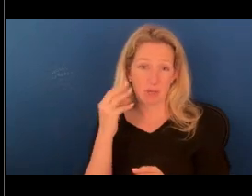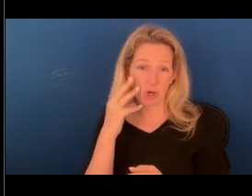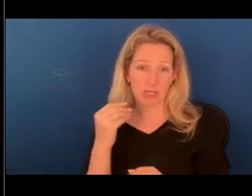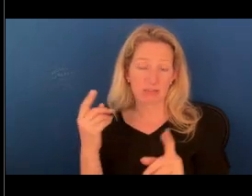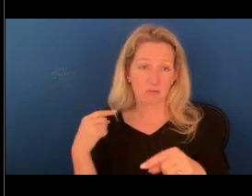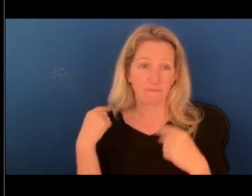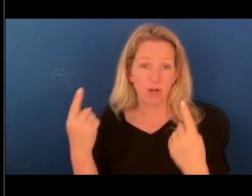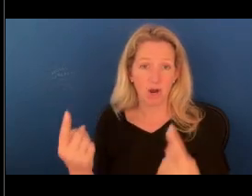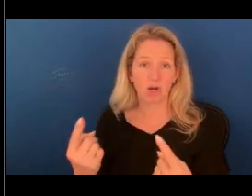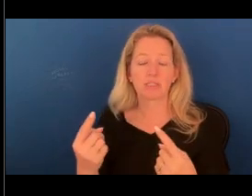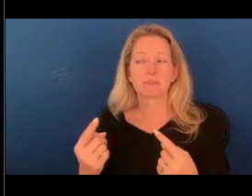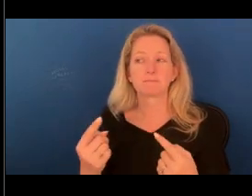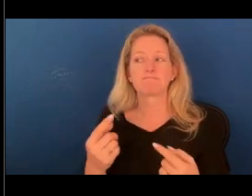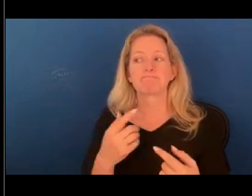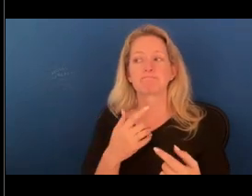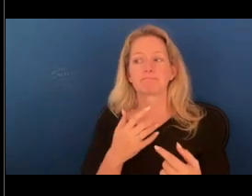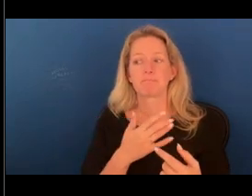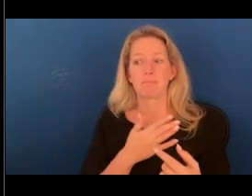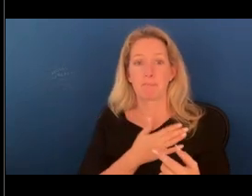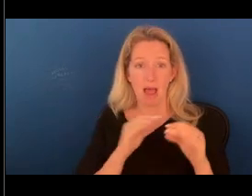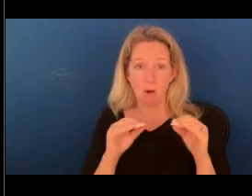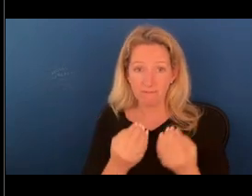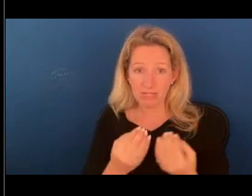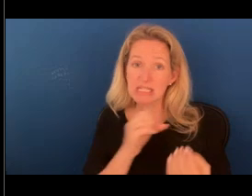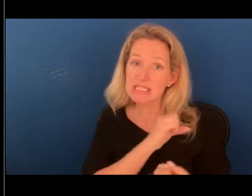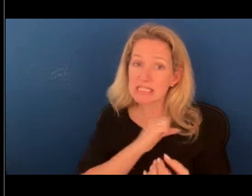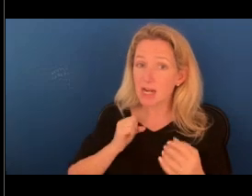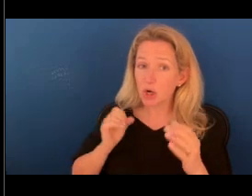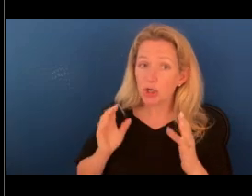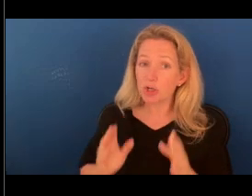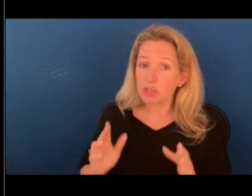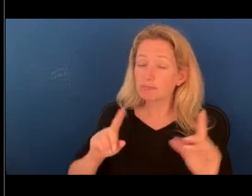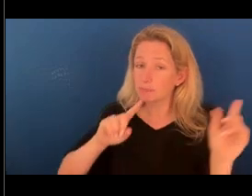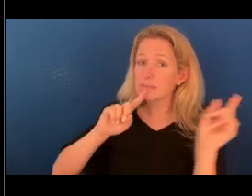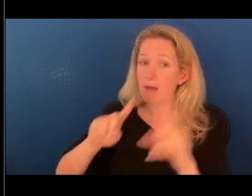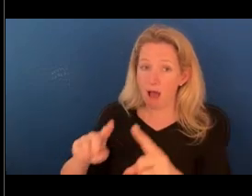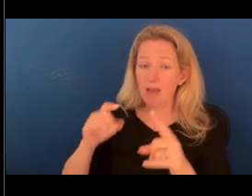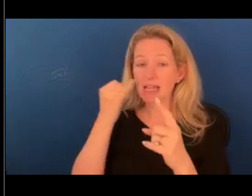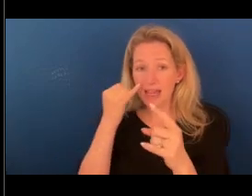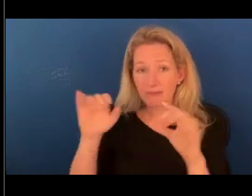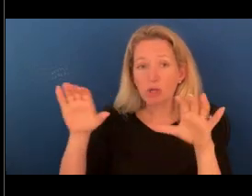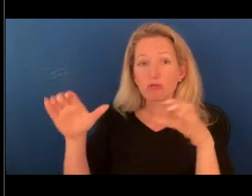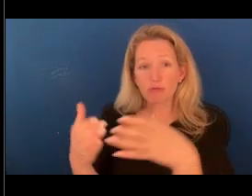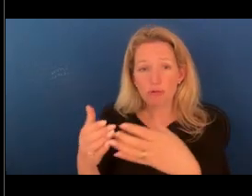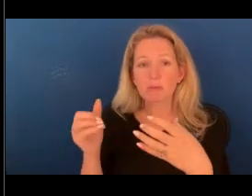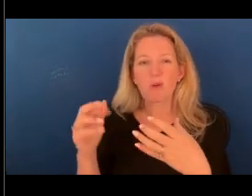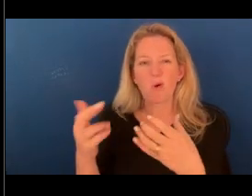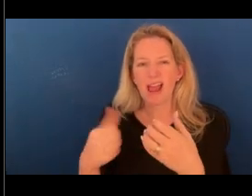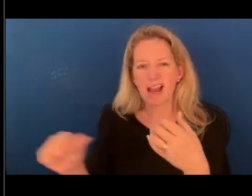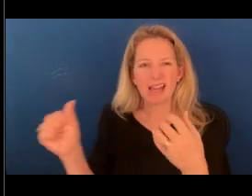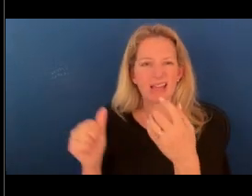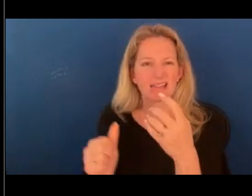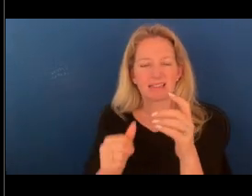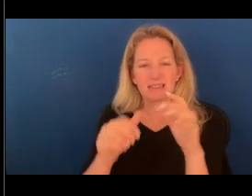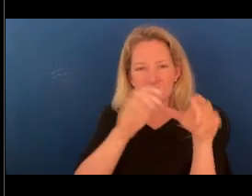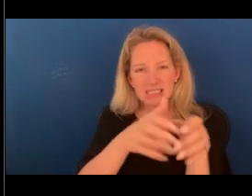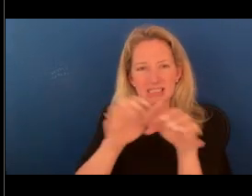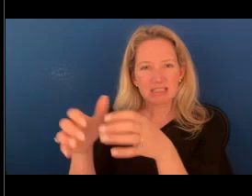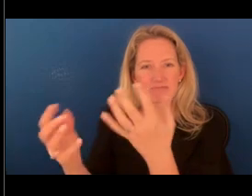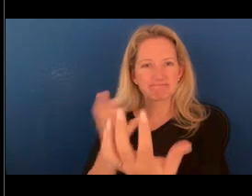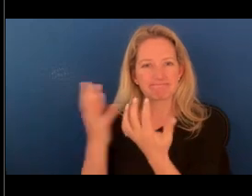is, at least in my office, the senators really respond to constituents and groups who are coming to them within their state. And so trying